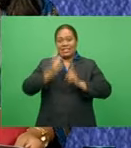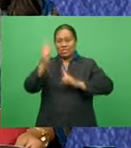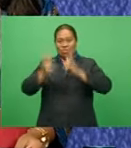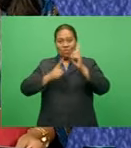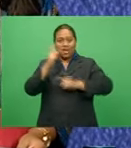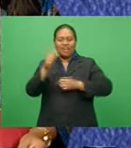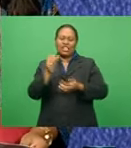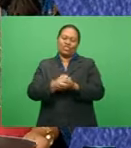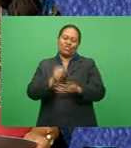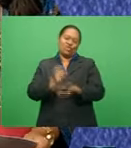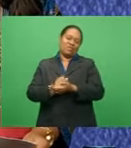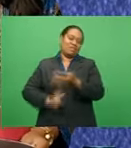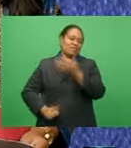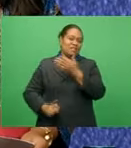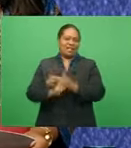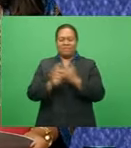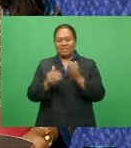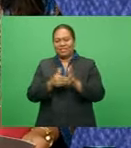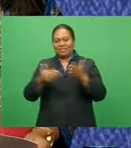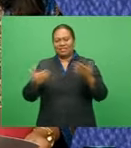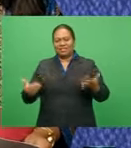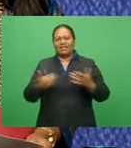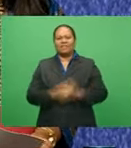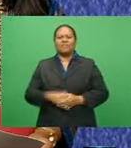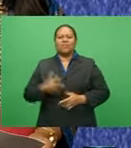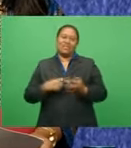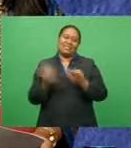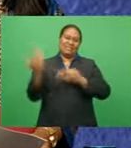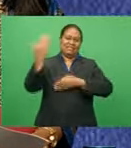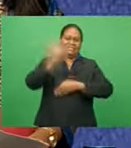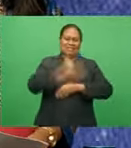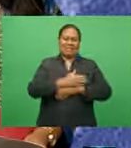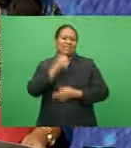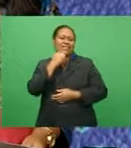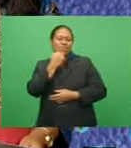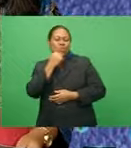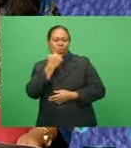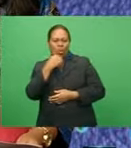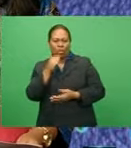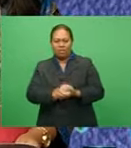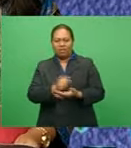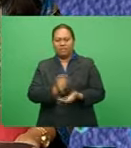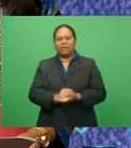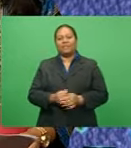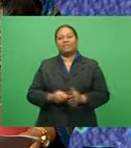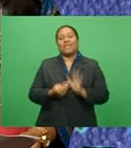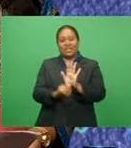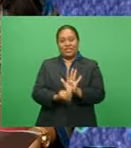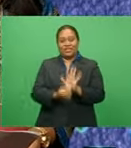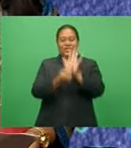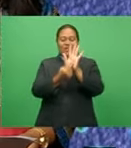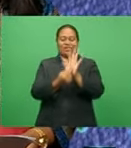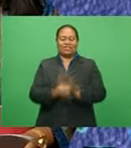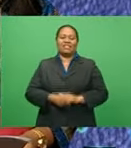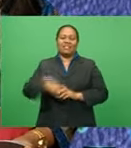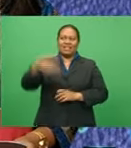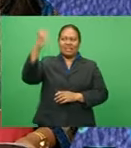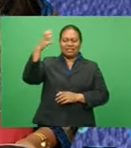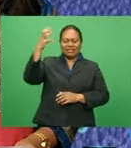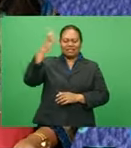this heat can be uncomfortable. Even the nights are quite warm. And up north, blissful sunny weather to